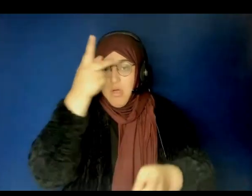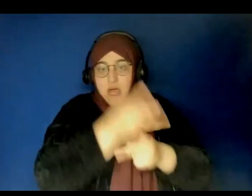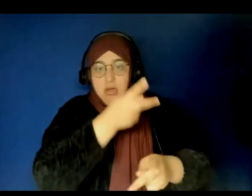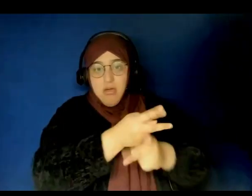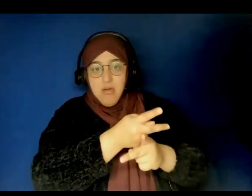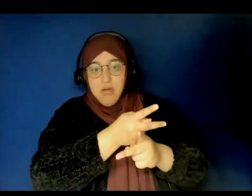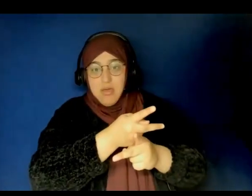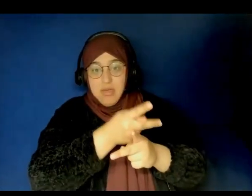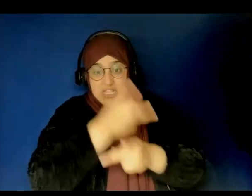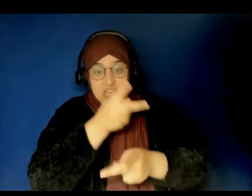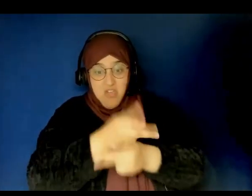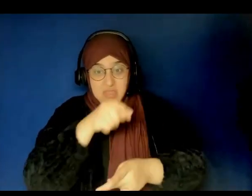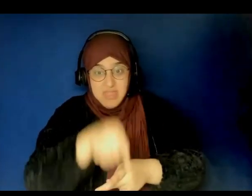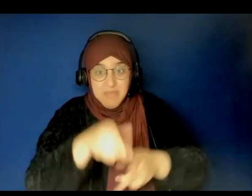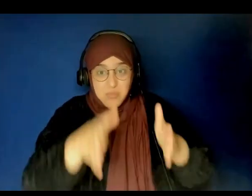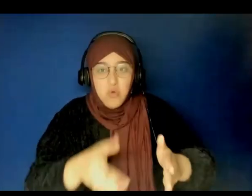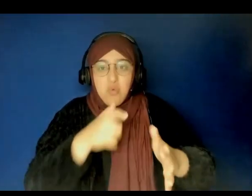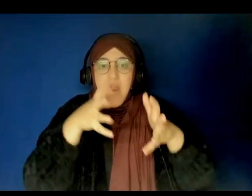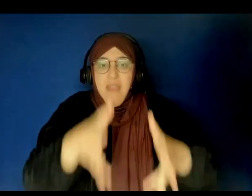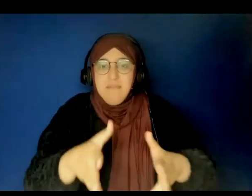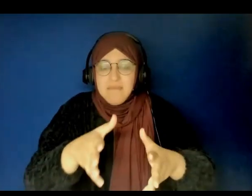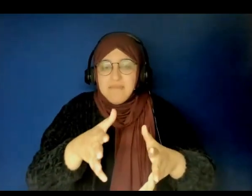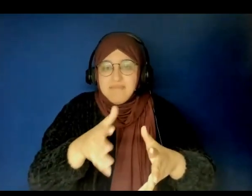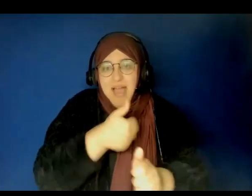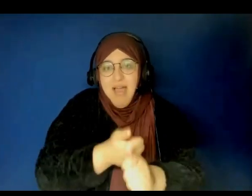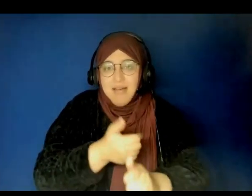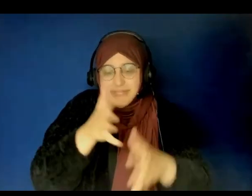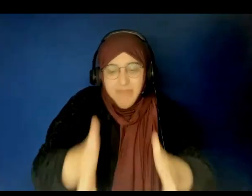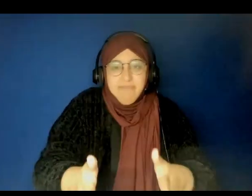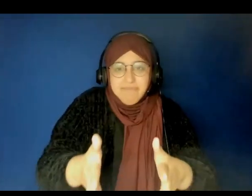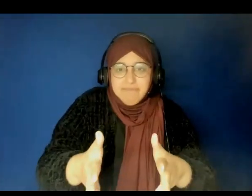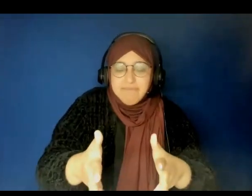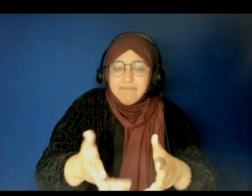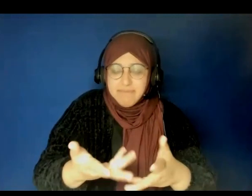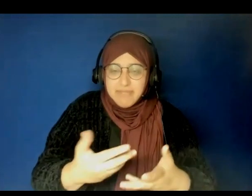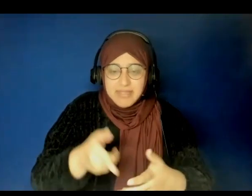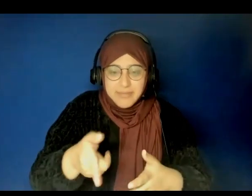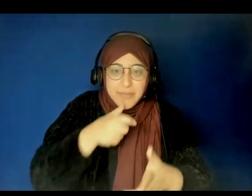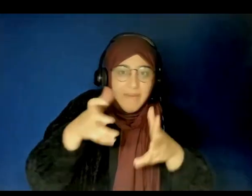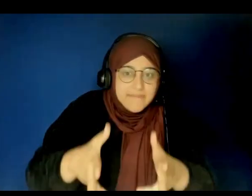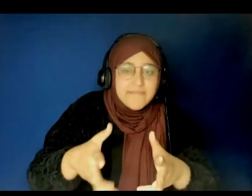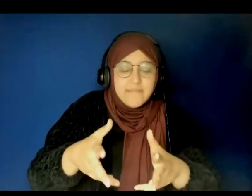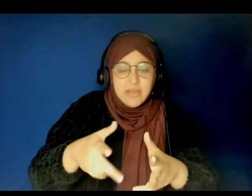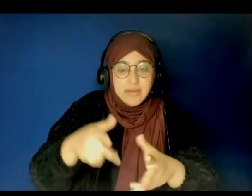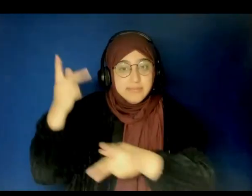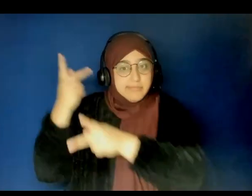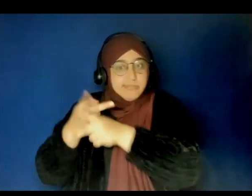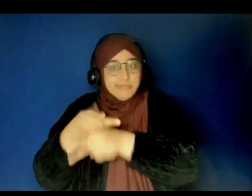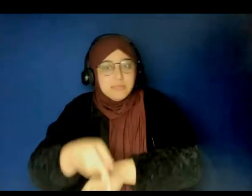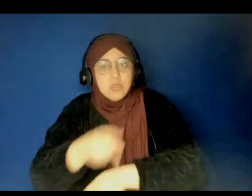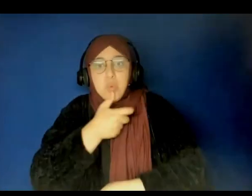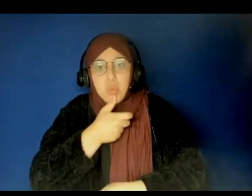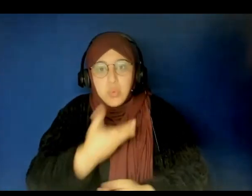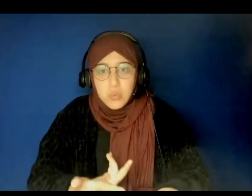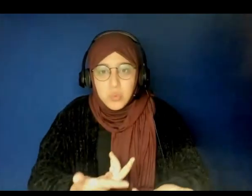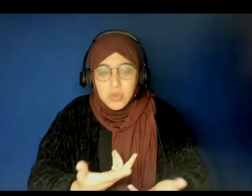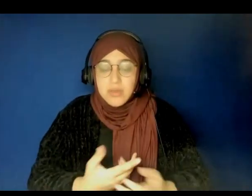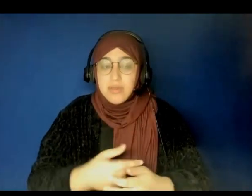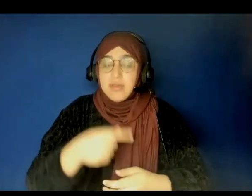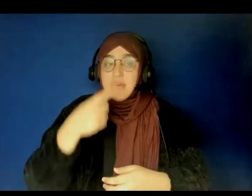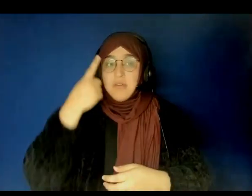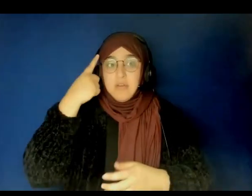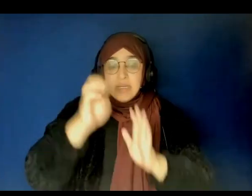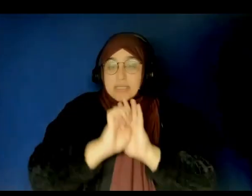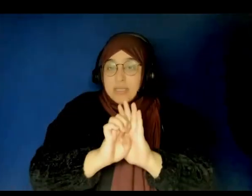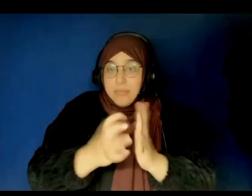left behind. And so in some situations, that might be the men, for example, a husband and